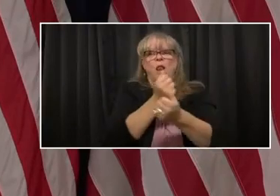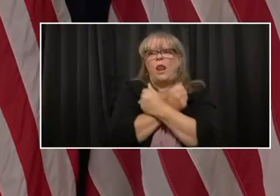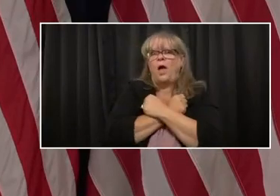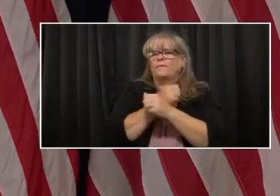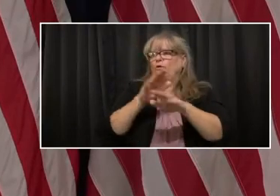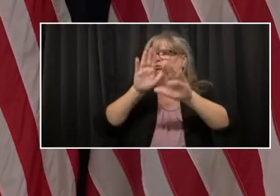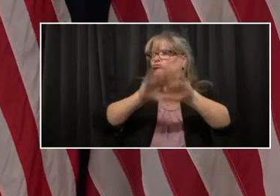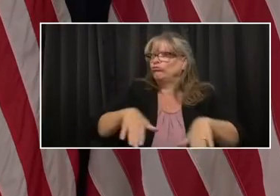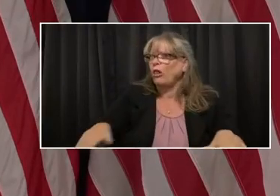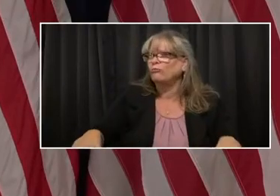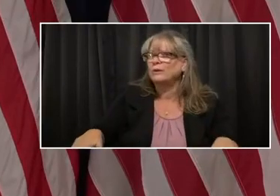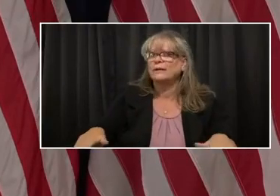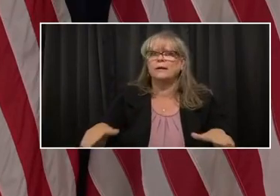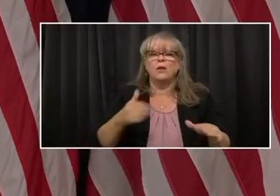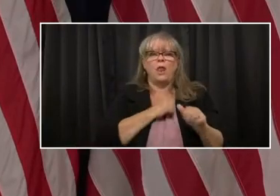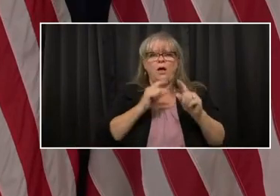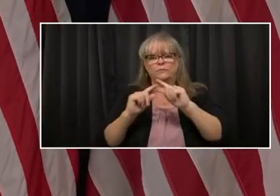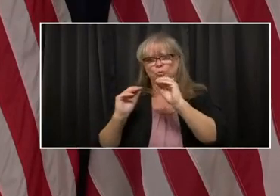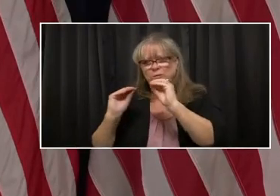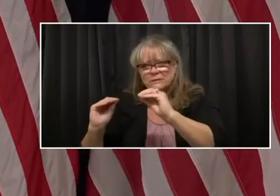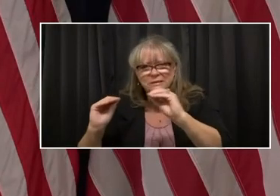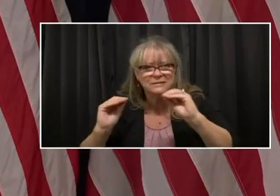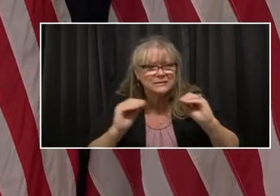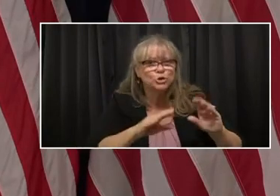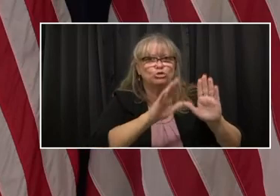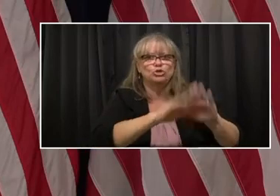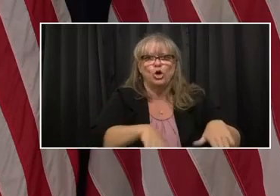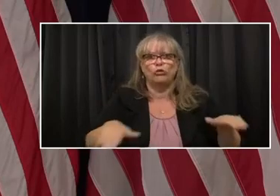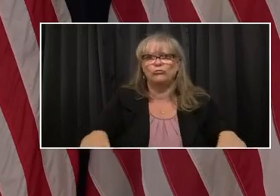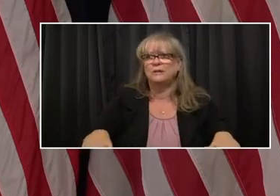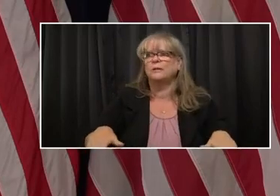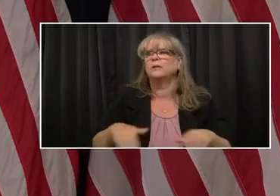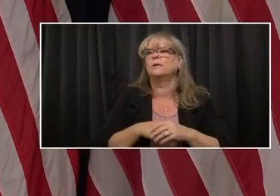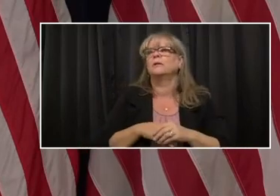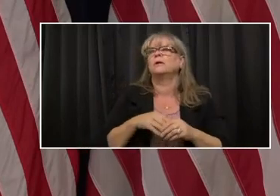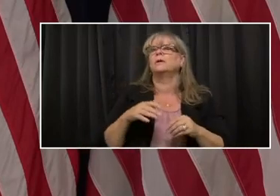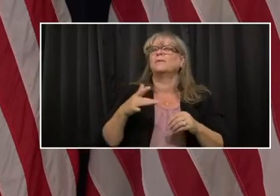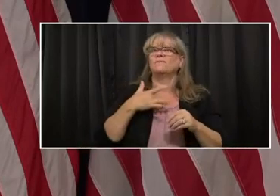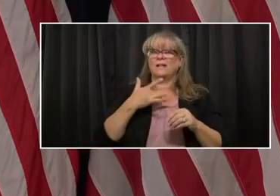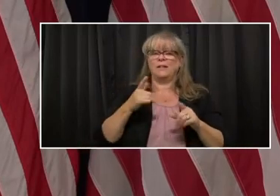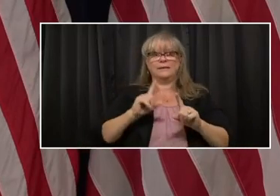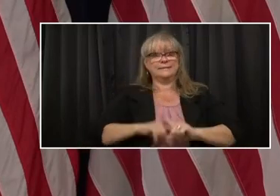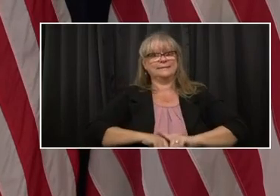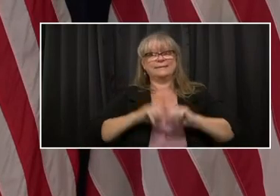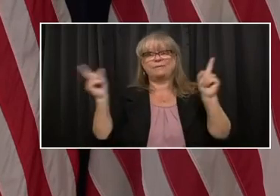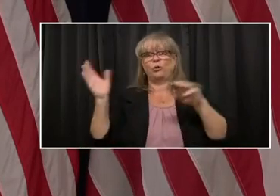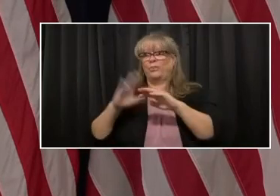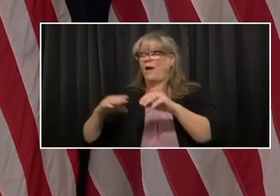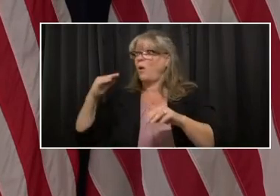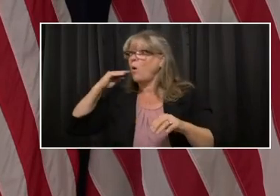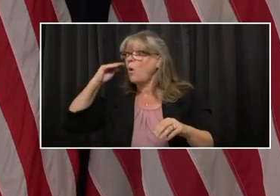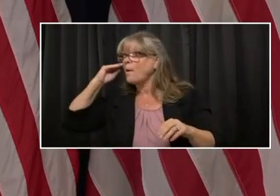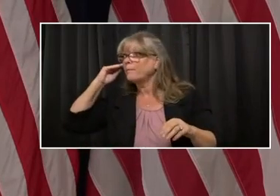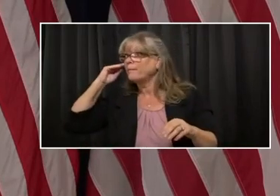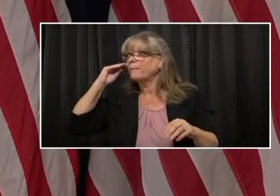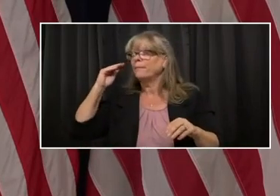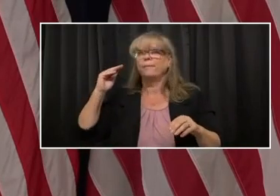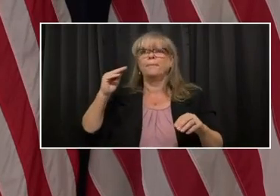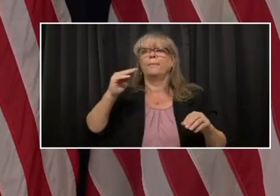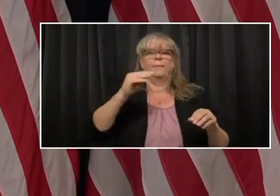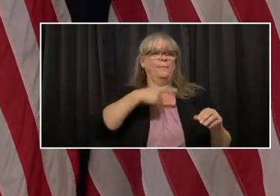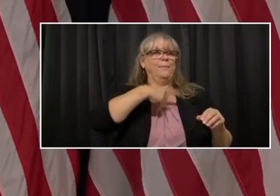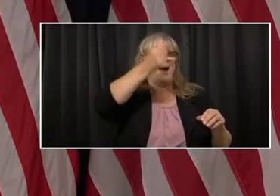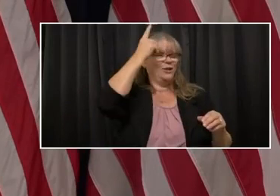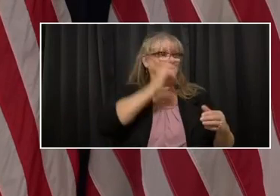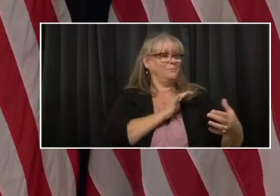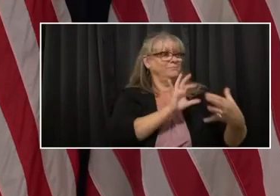everybody, right? Just because one might win out for you doesn't mean it's the same one for everybody else. Many parents across our state in districts